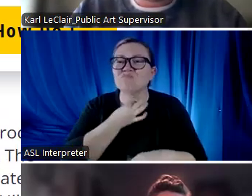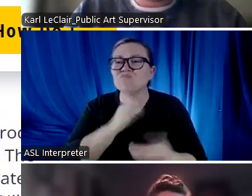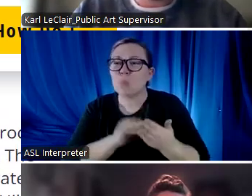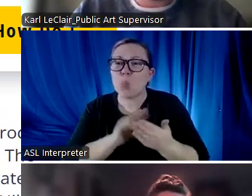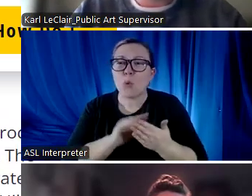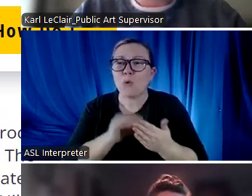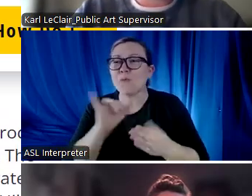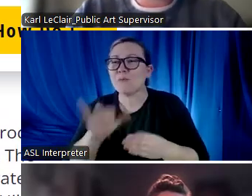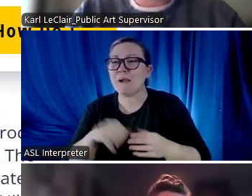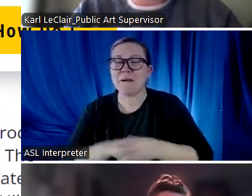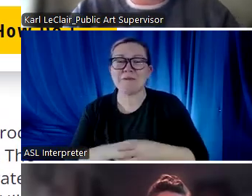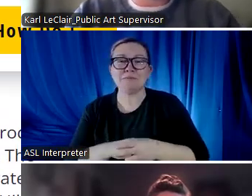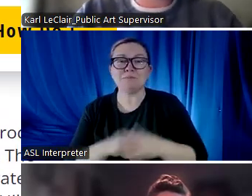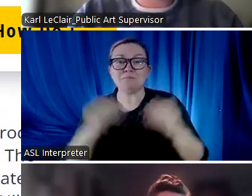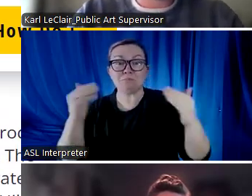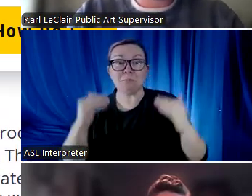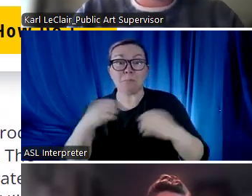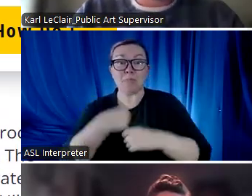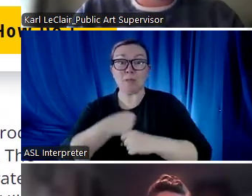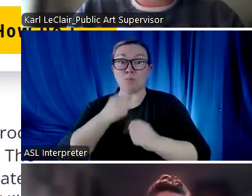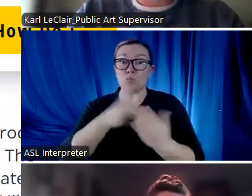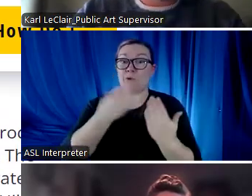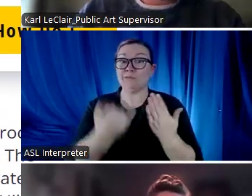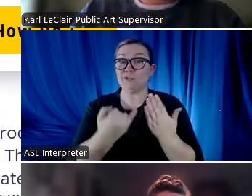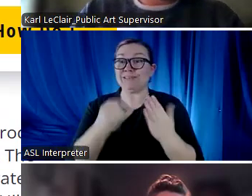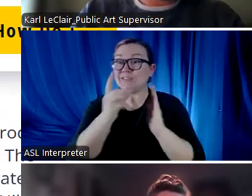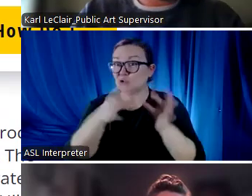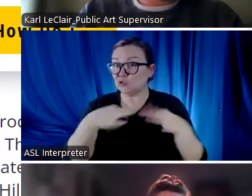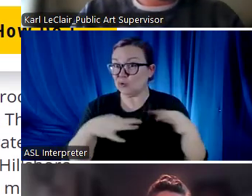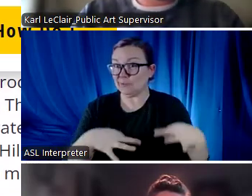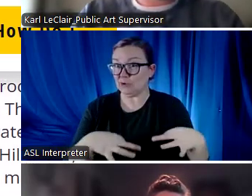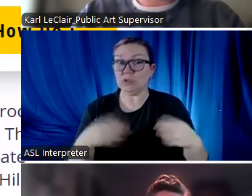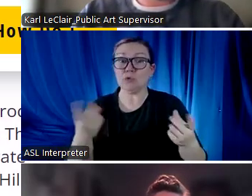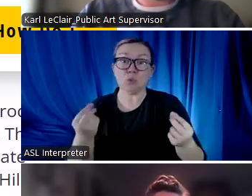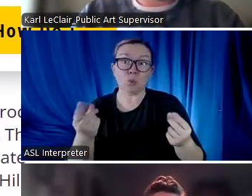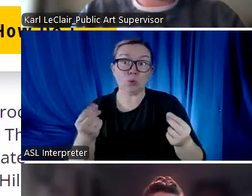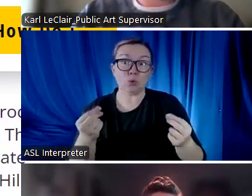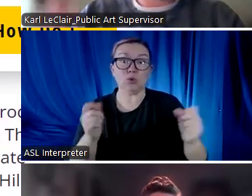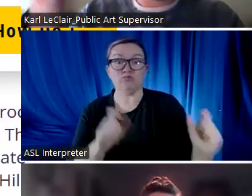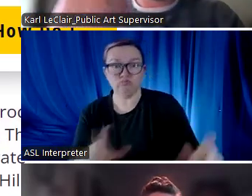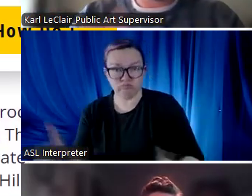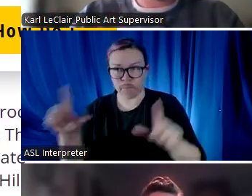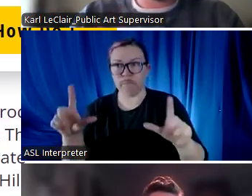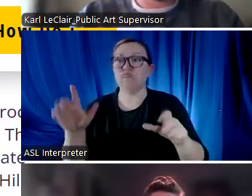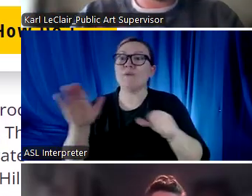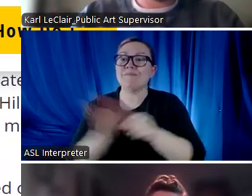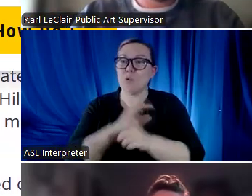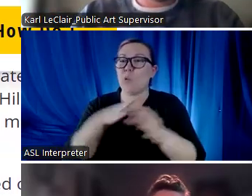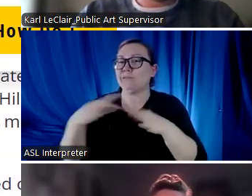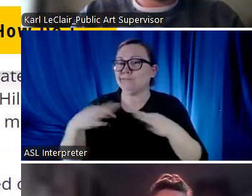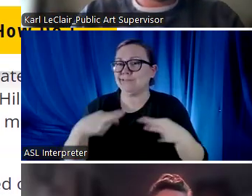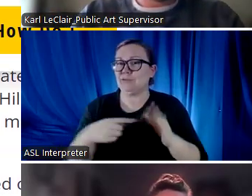then we have the project description. And so I'm actually going to pull open the full project details so I can kind of walk